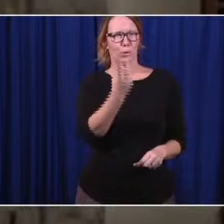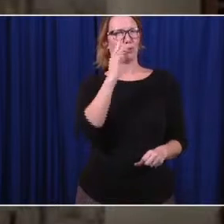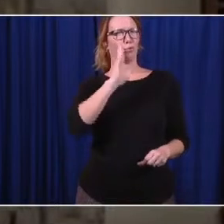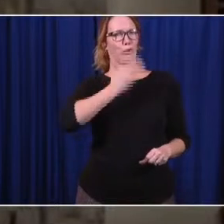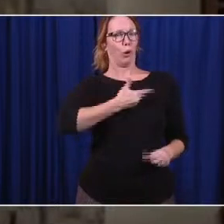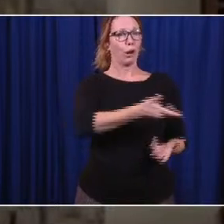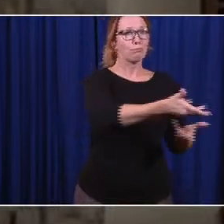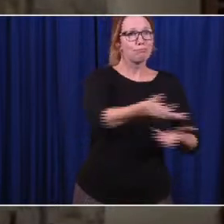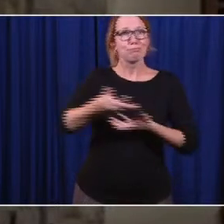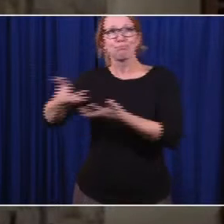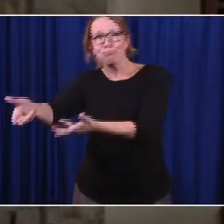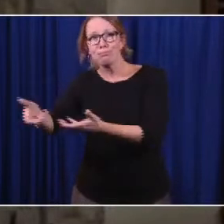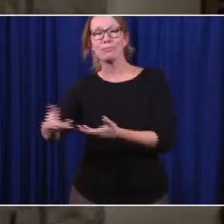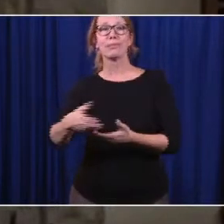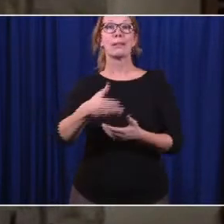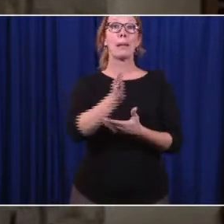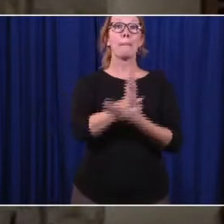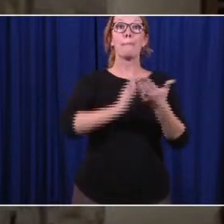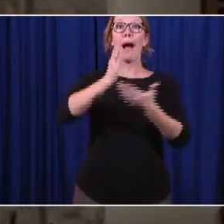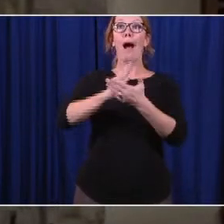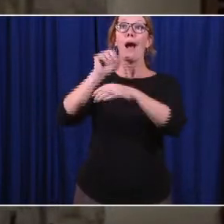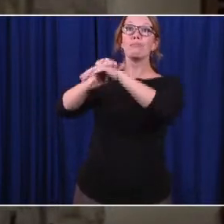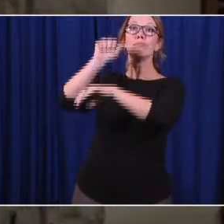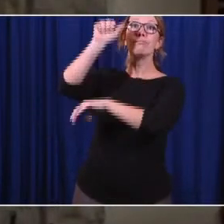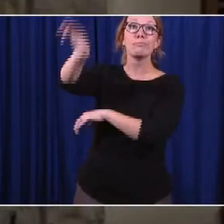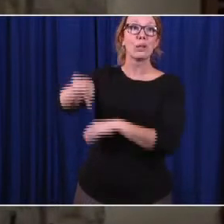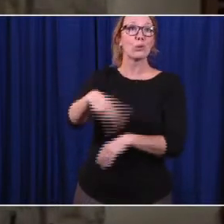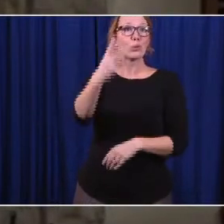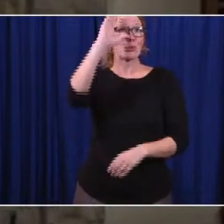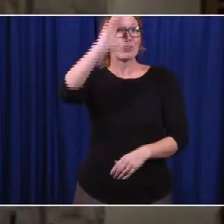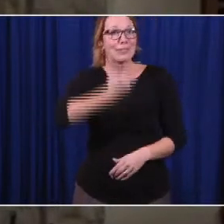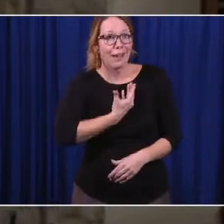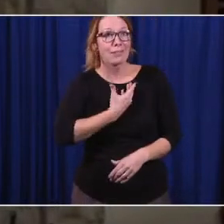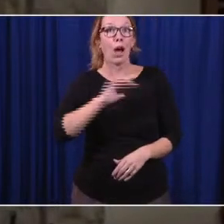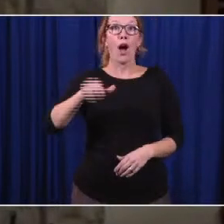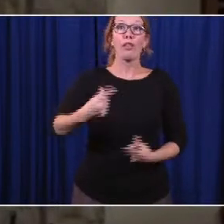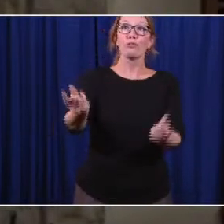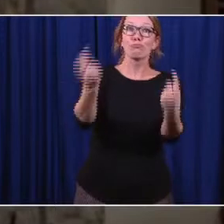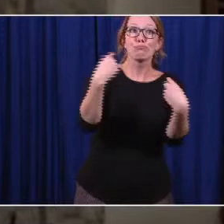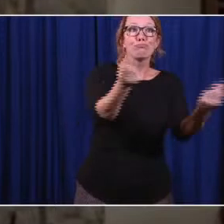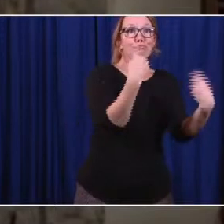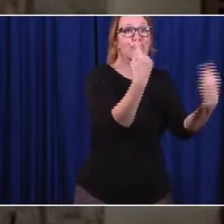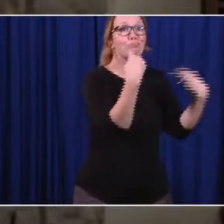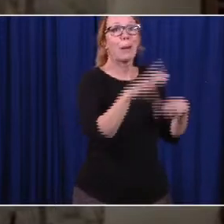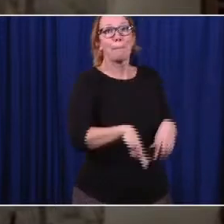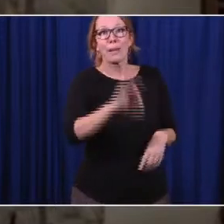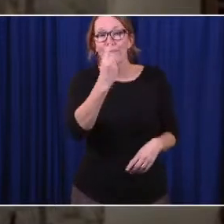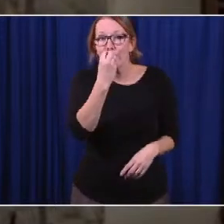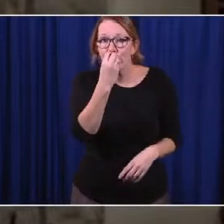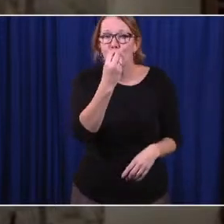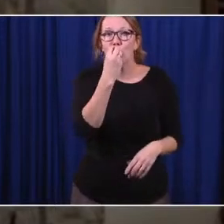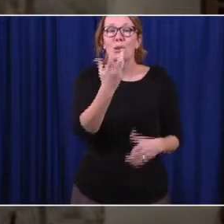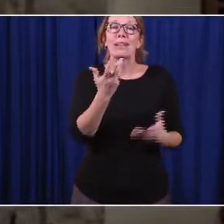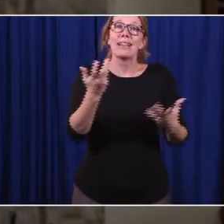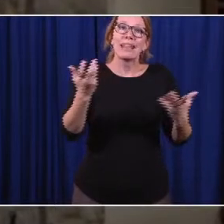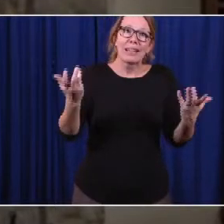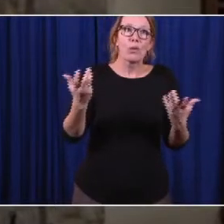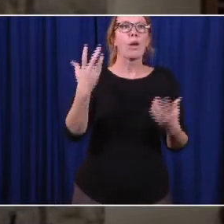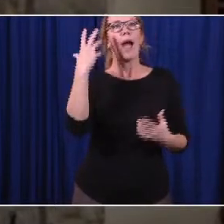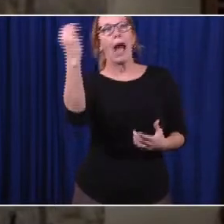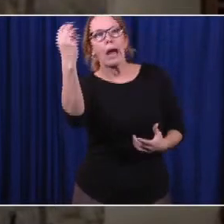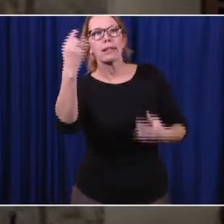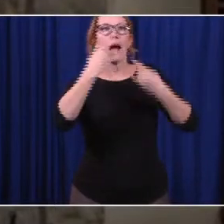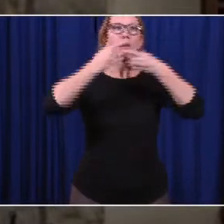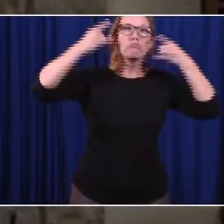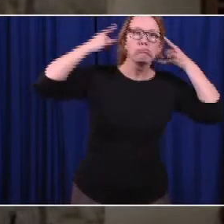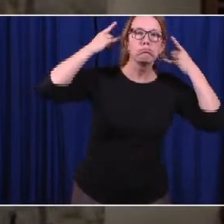Fran mailed pies to 2 of our sons, and we had other ones come in and pick up food. And we were outside. We had